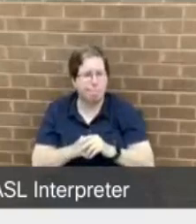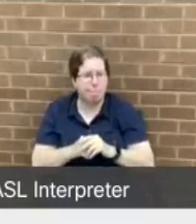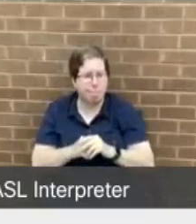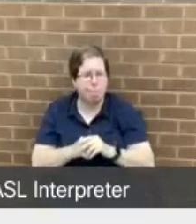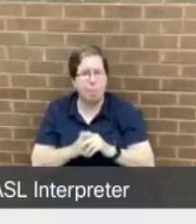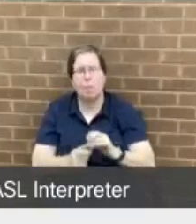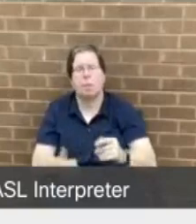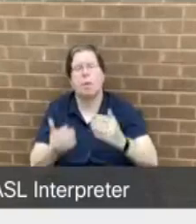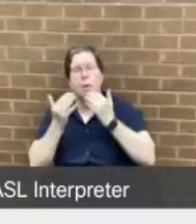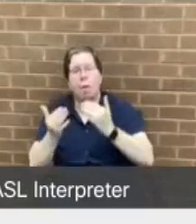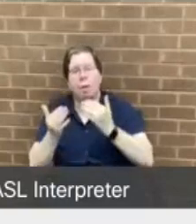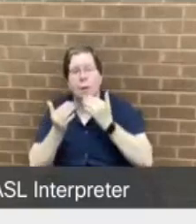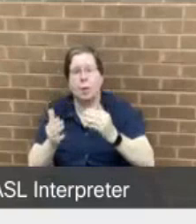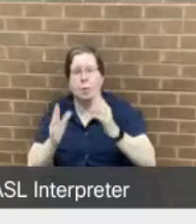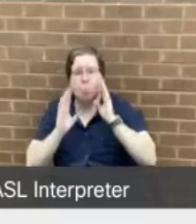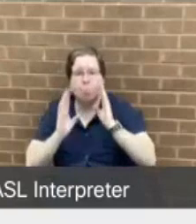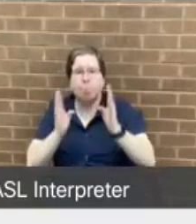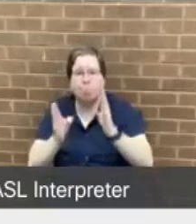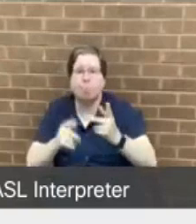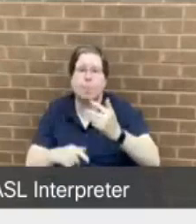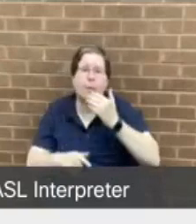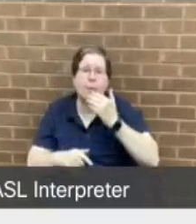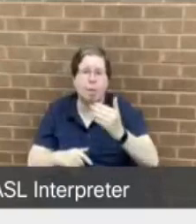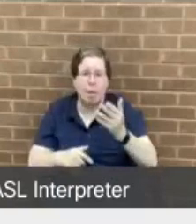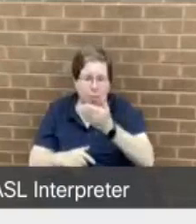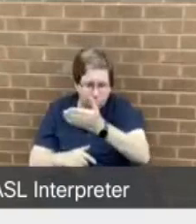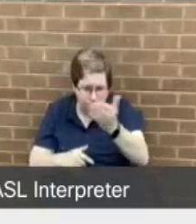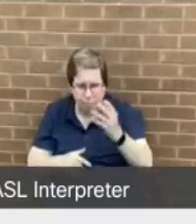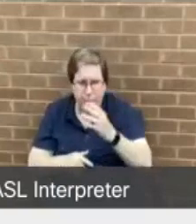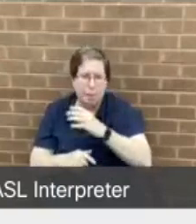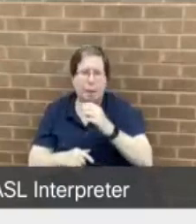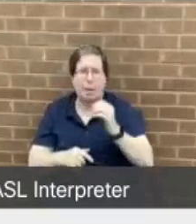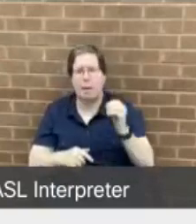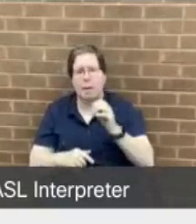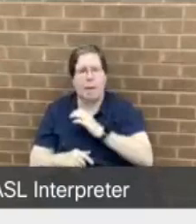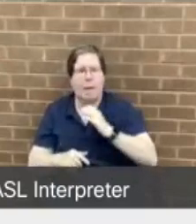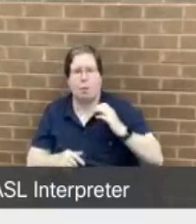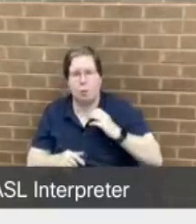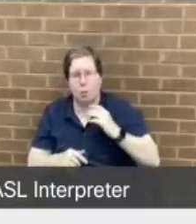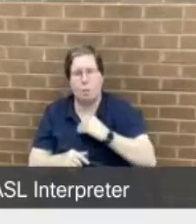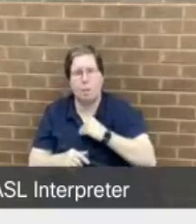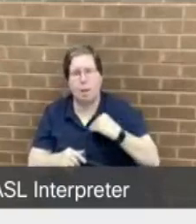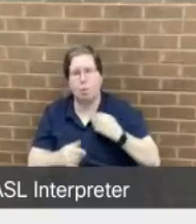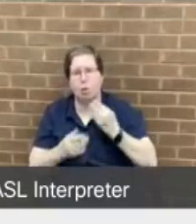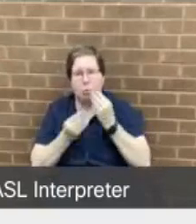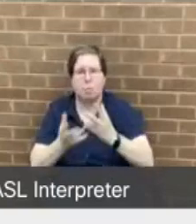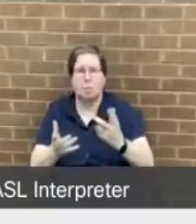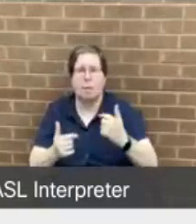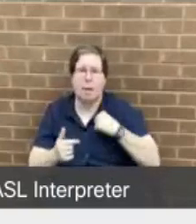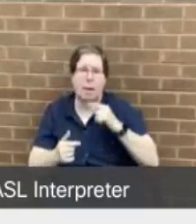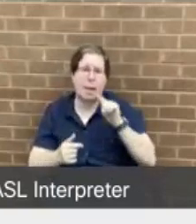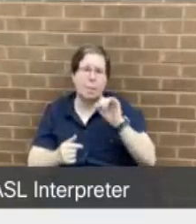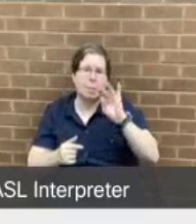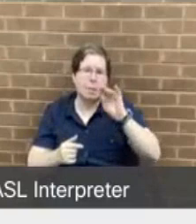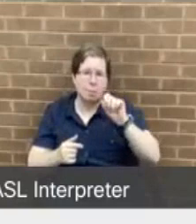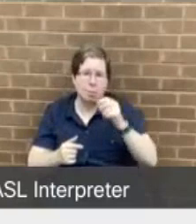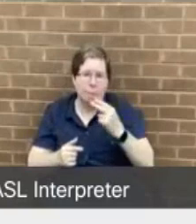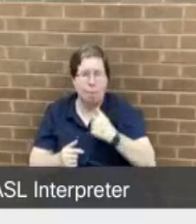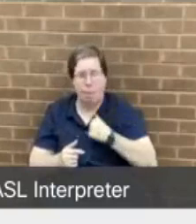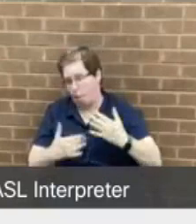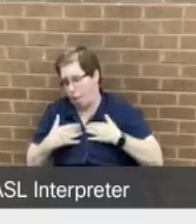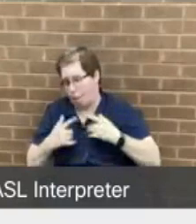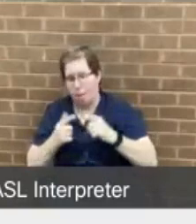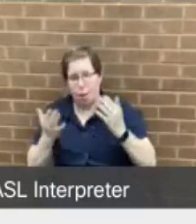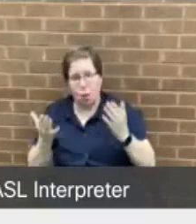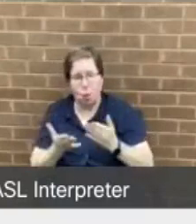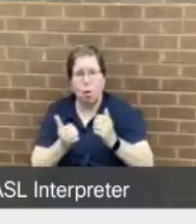Thank you, Secretary. Good evening, County Executive Calvin Ball and County Council members. As the Secretary mentioned, I'm Tim Smith. It's a pleasure to be here tonight and